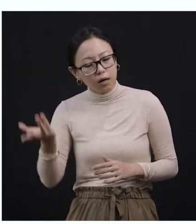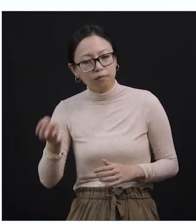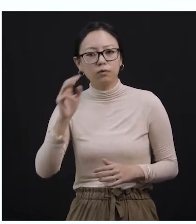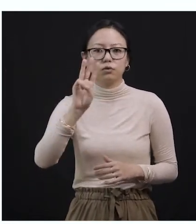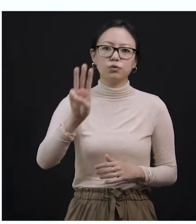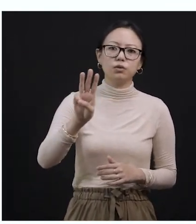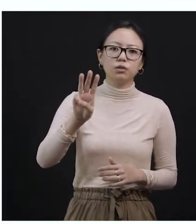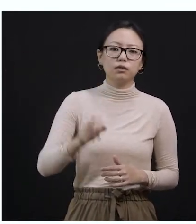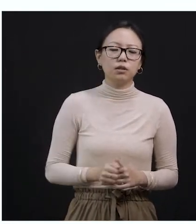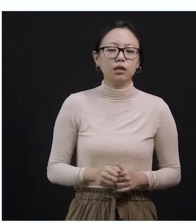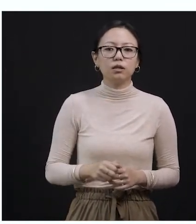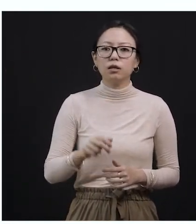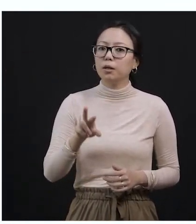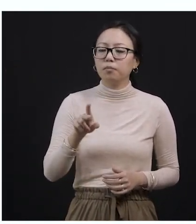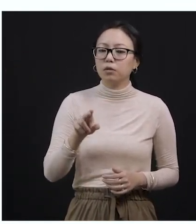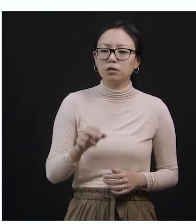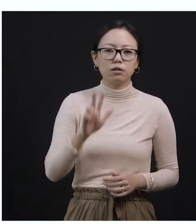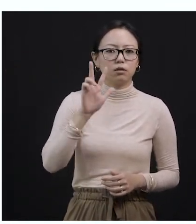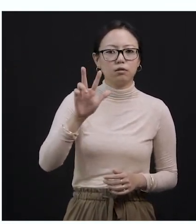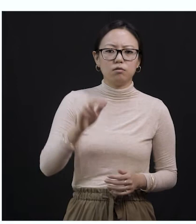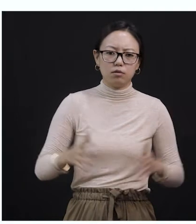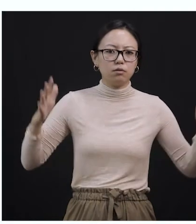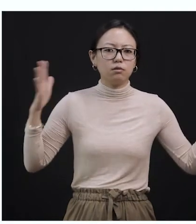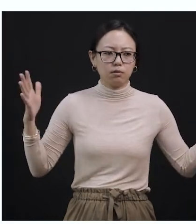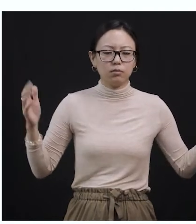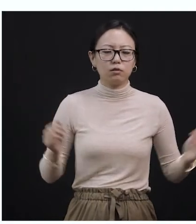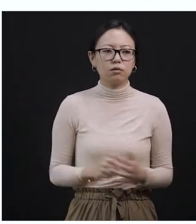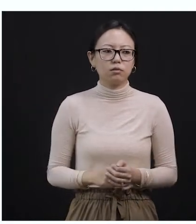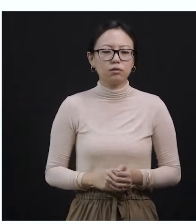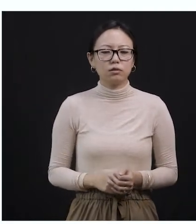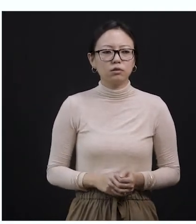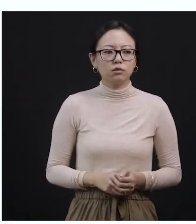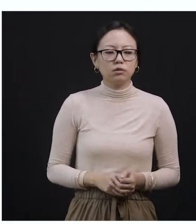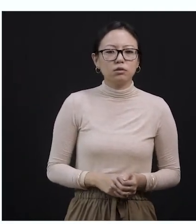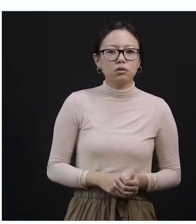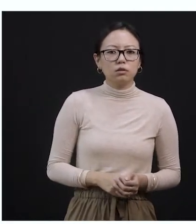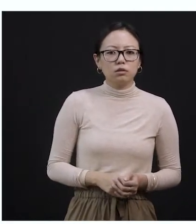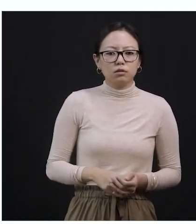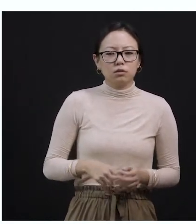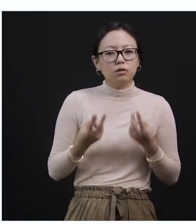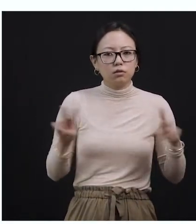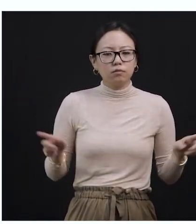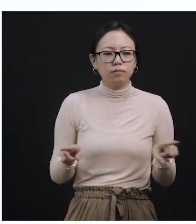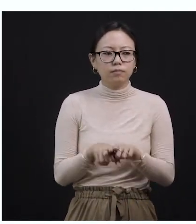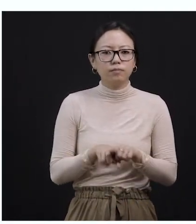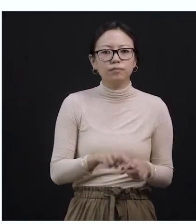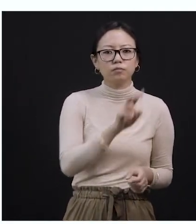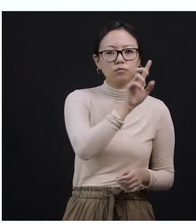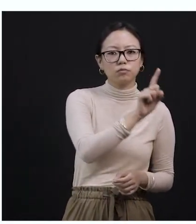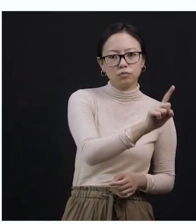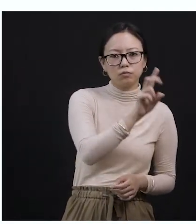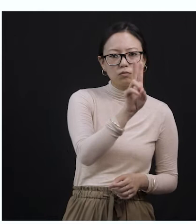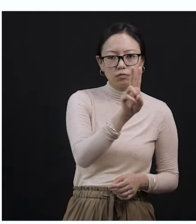right? Now, if let's look at another example. In this example, we have 12 and 14. This is